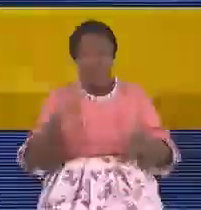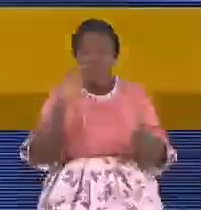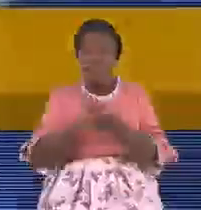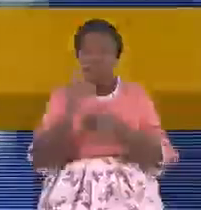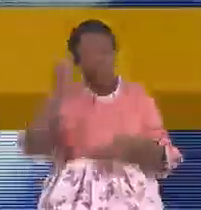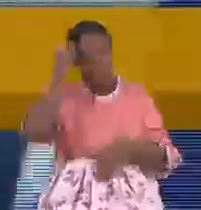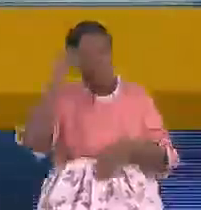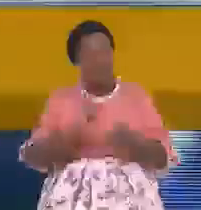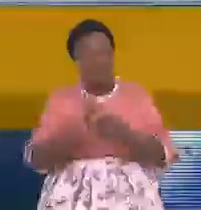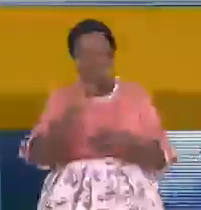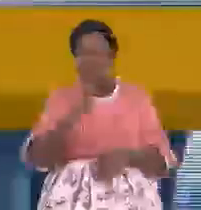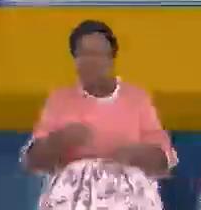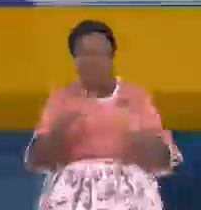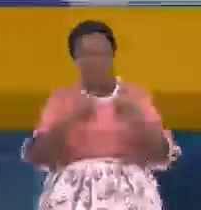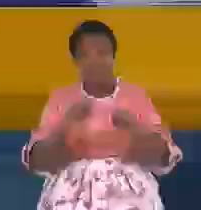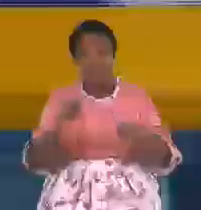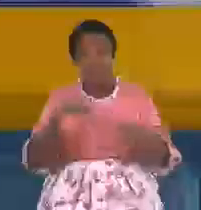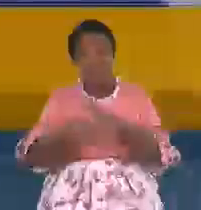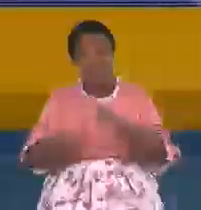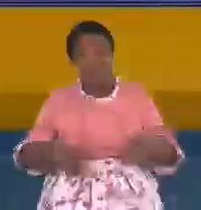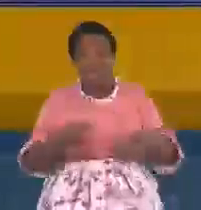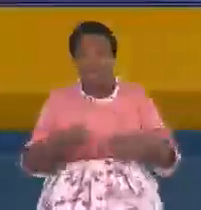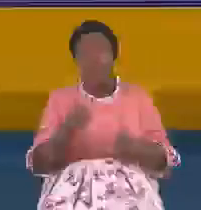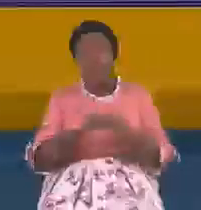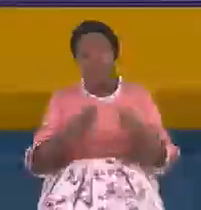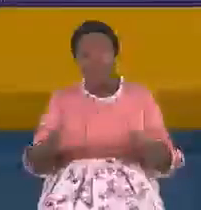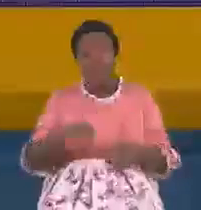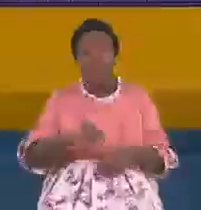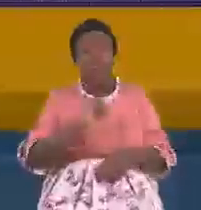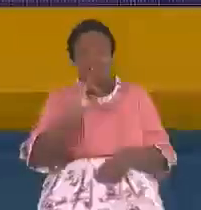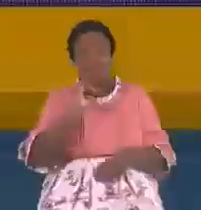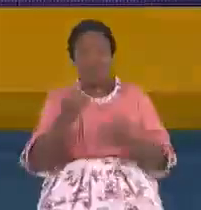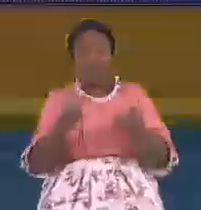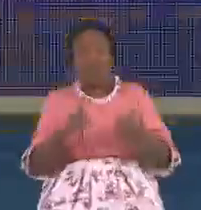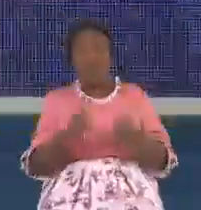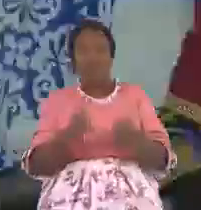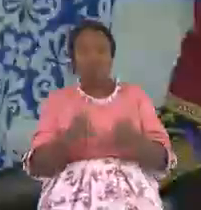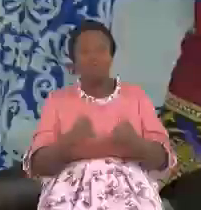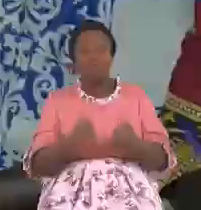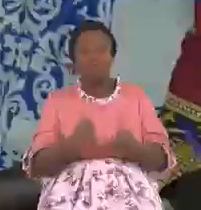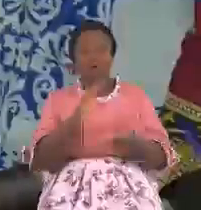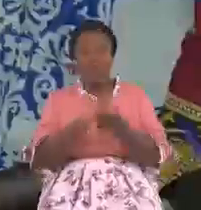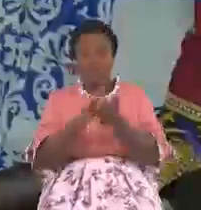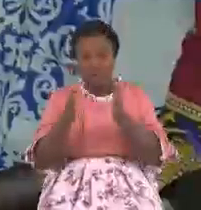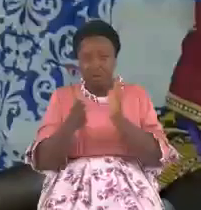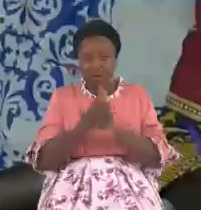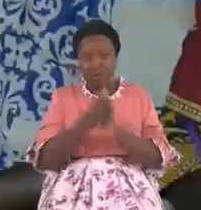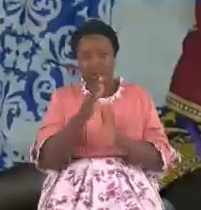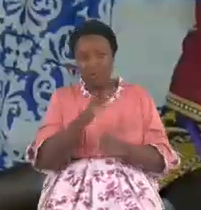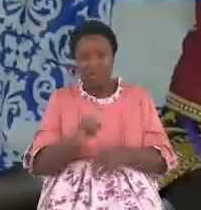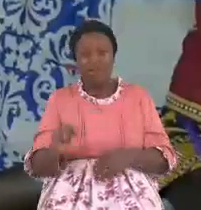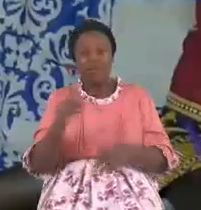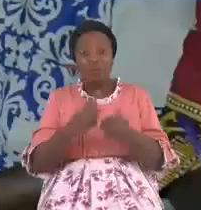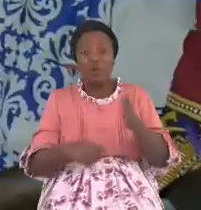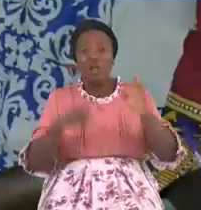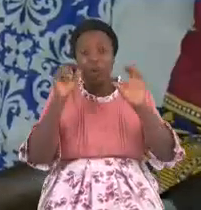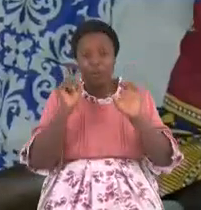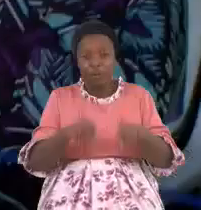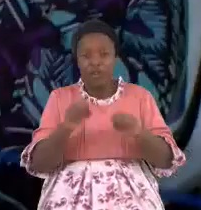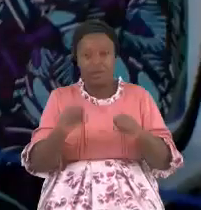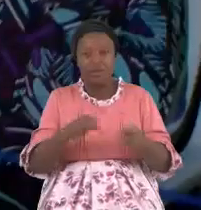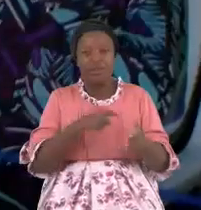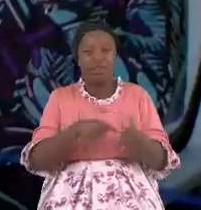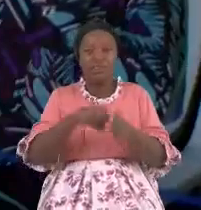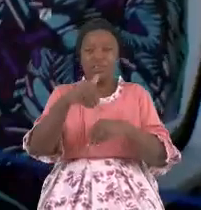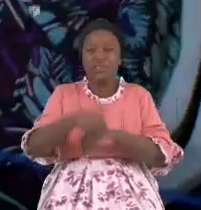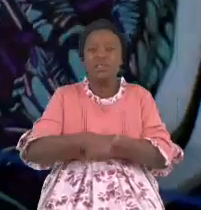in life everything becomes possible tonight possible tonight